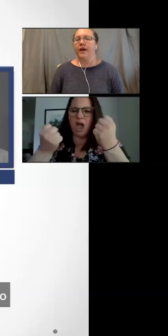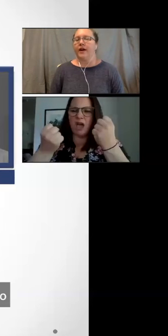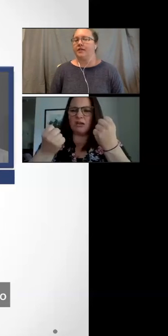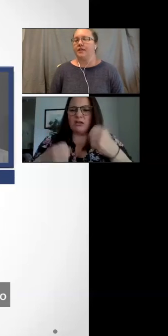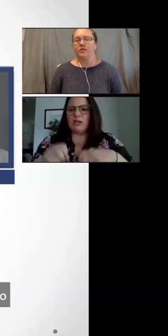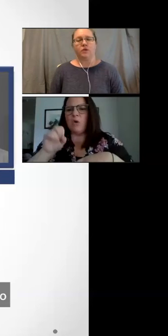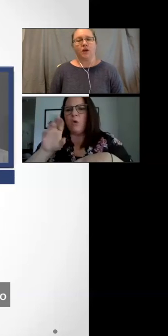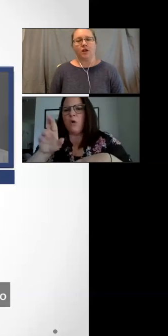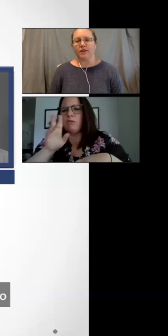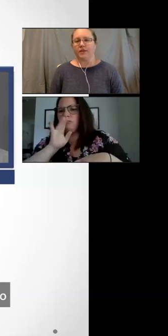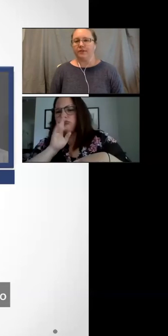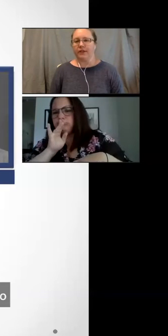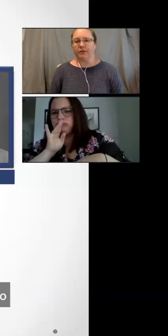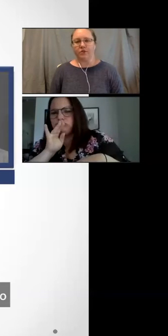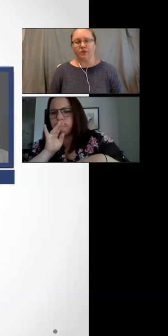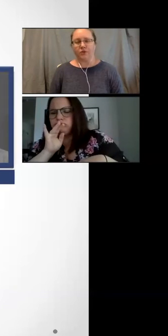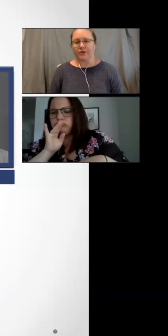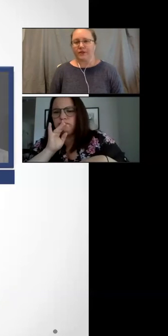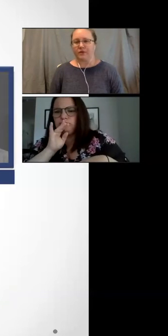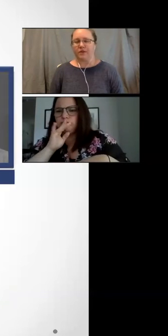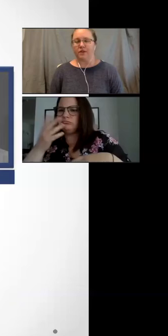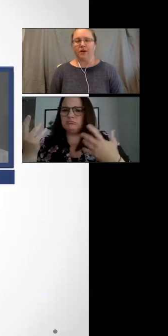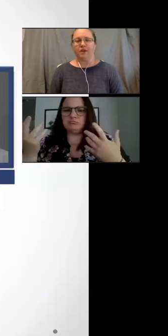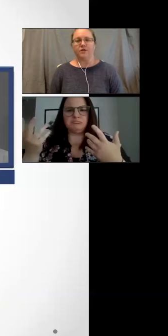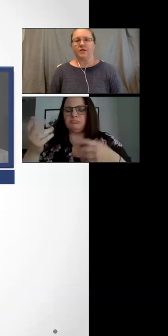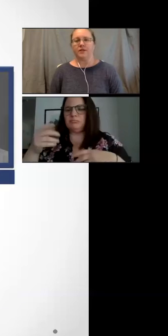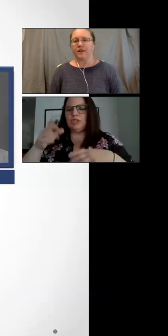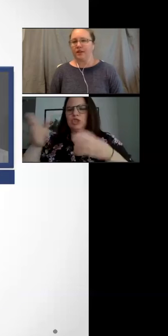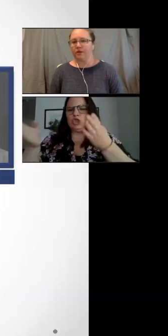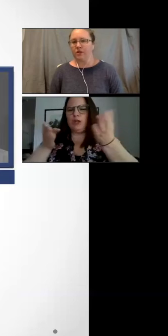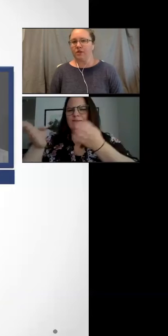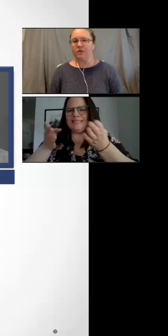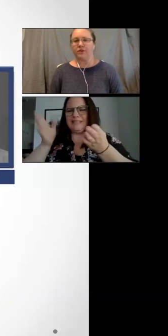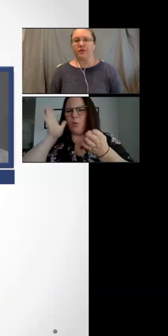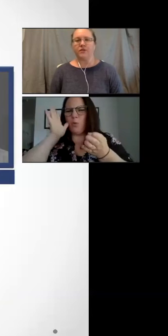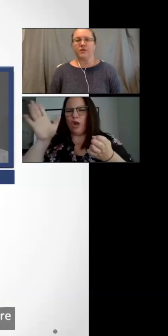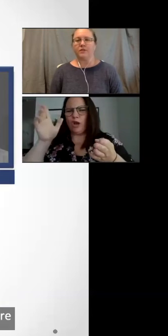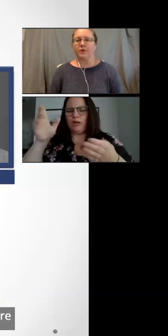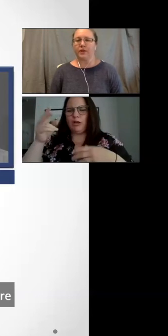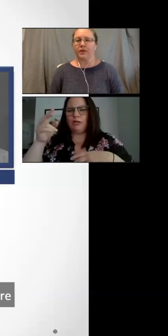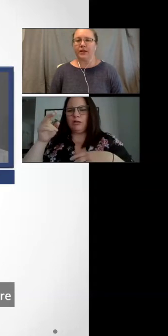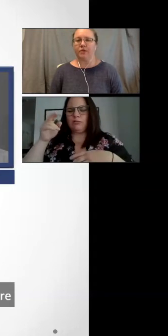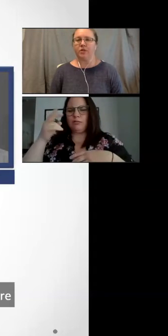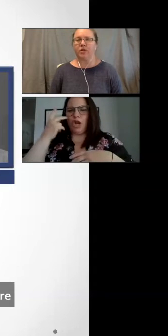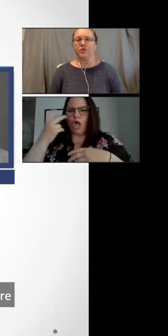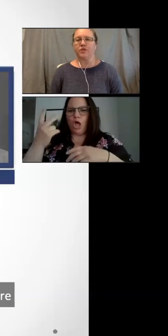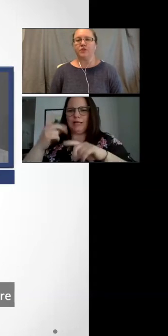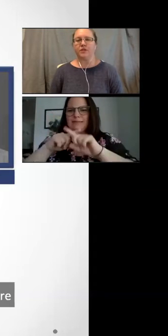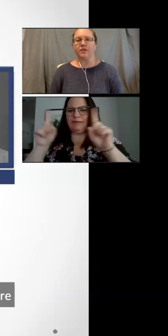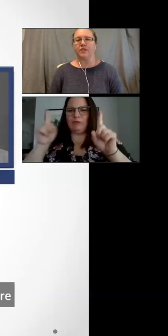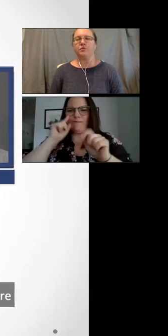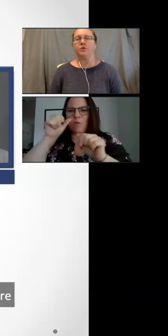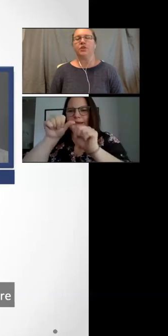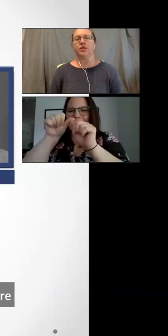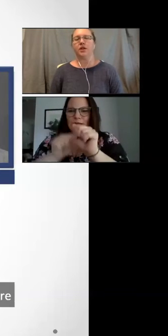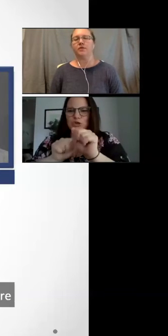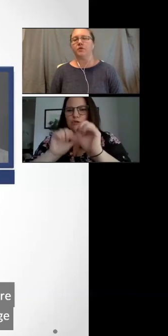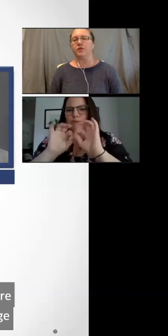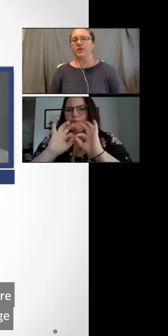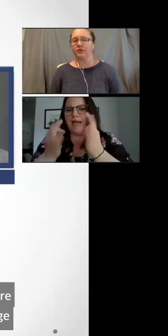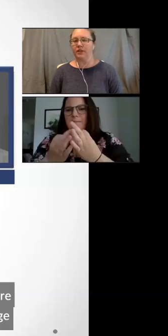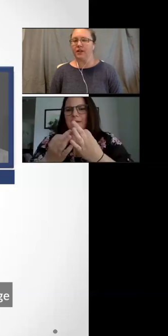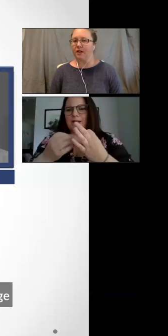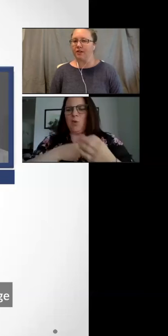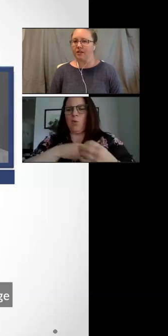And that is regardless of language choices, whether they are using sign language, whether they're using spoken language. Our services will look, of